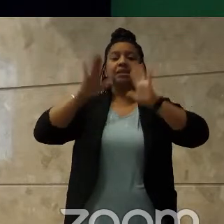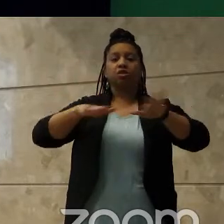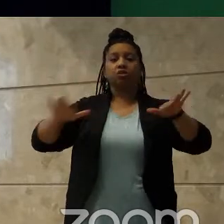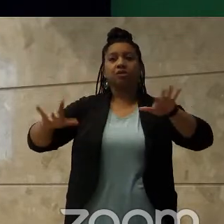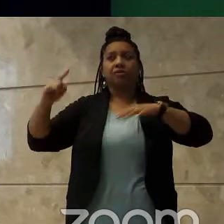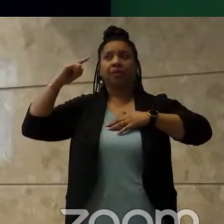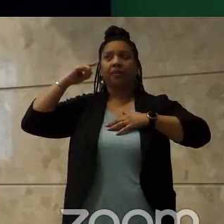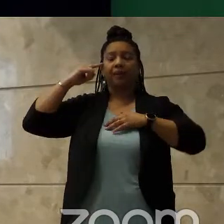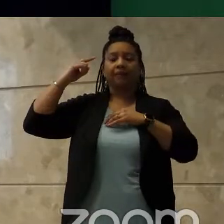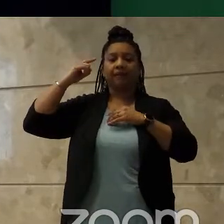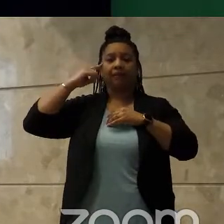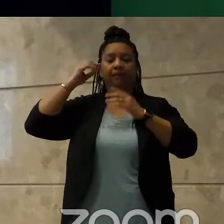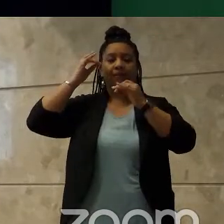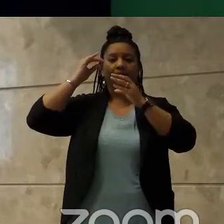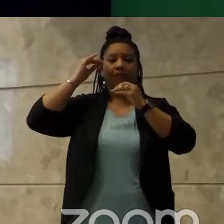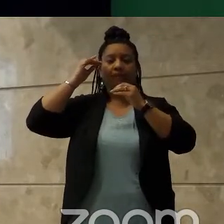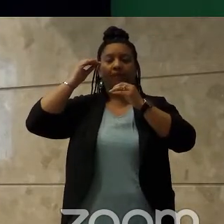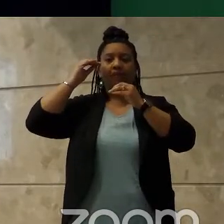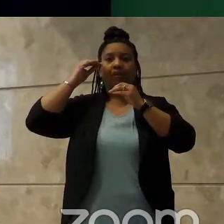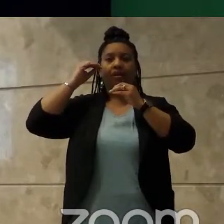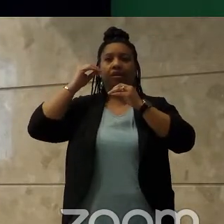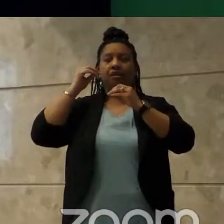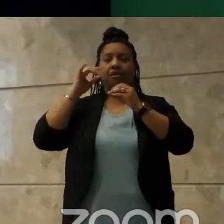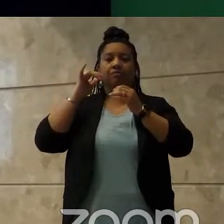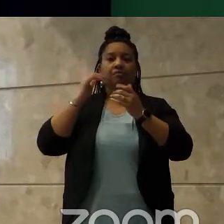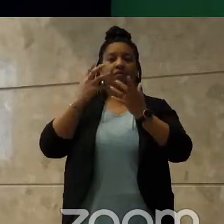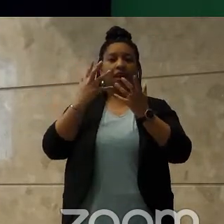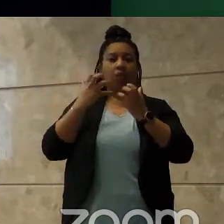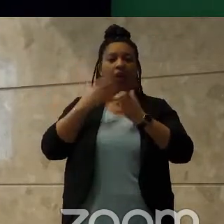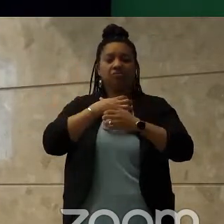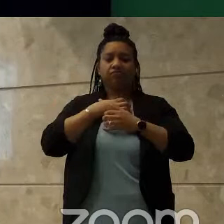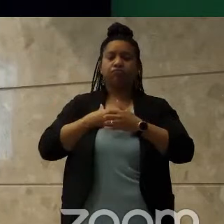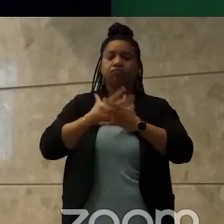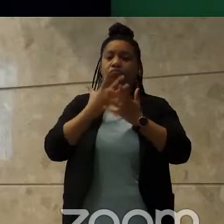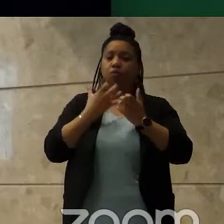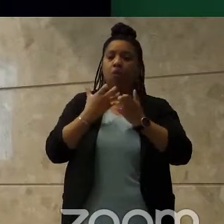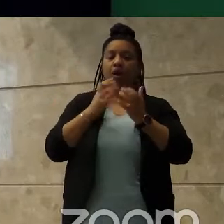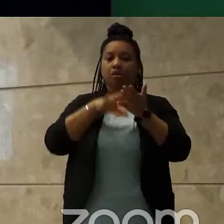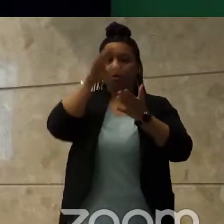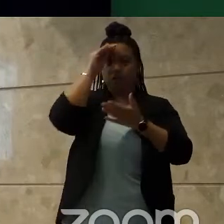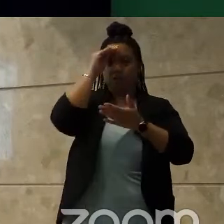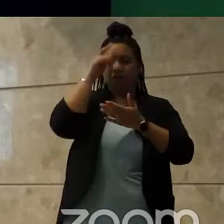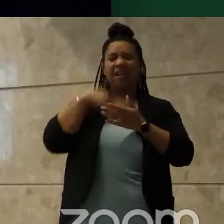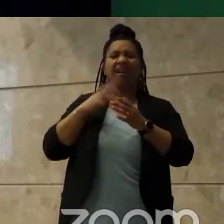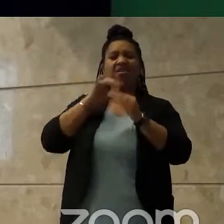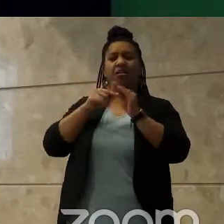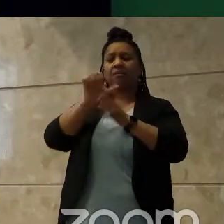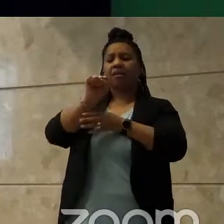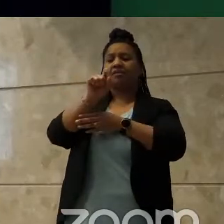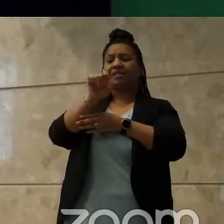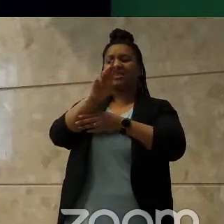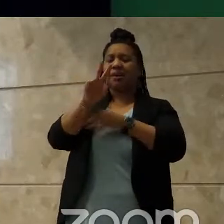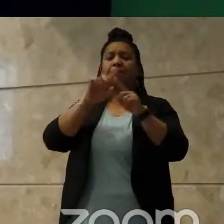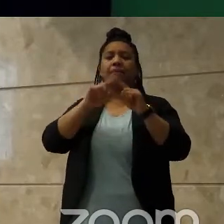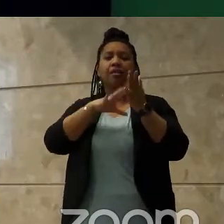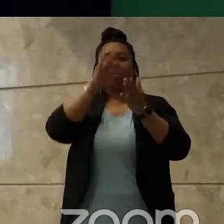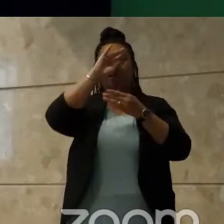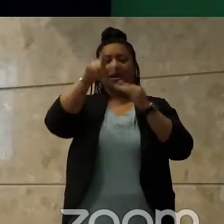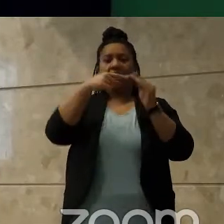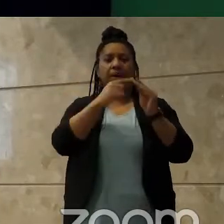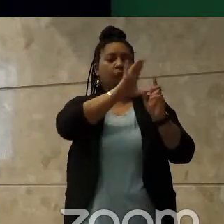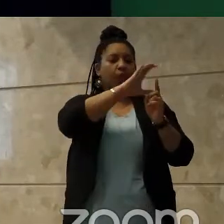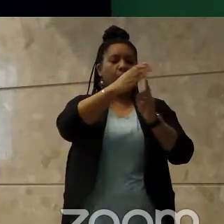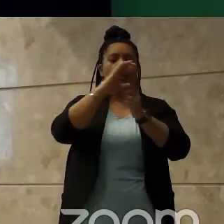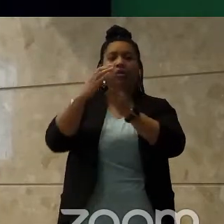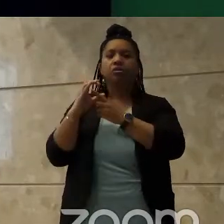critically, to love to learn. That I talk about STEM, but the importance of the humanities at a